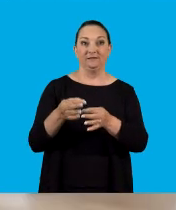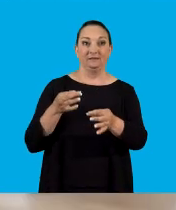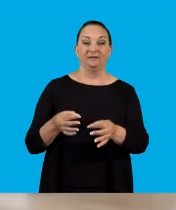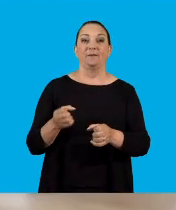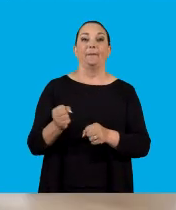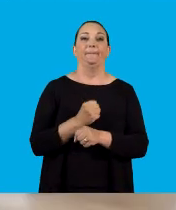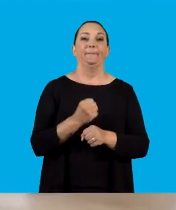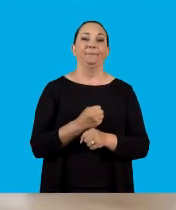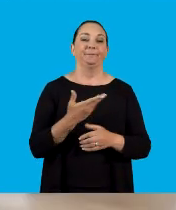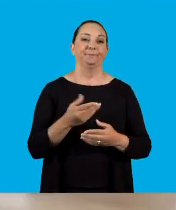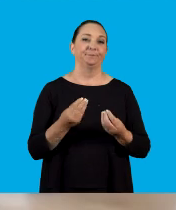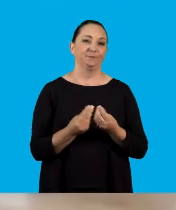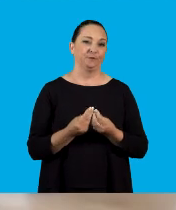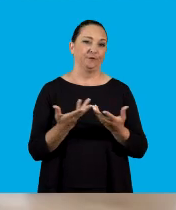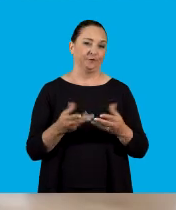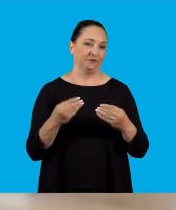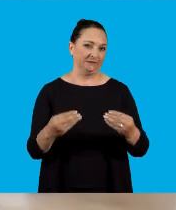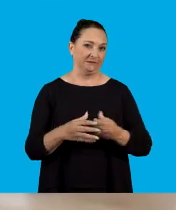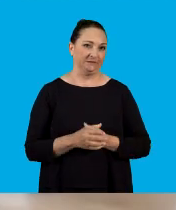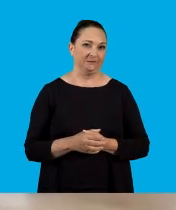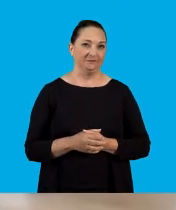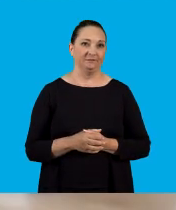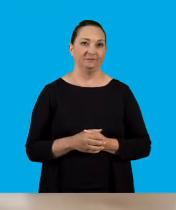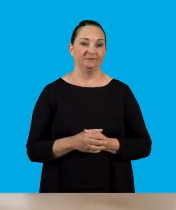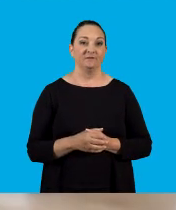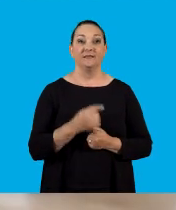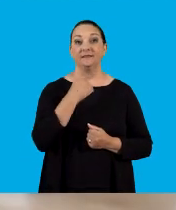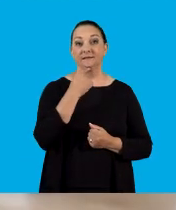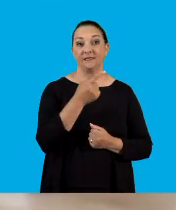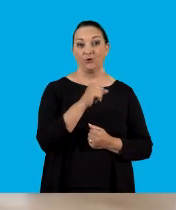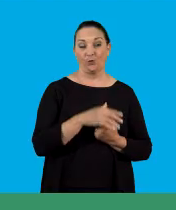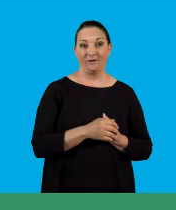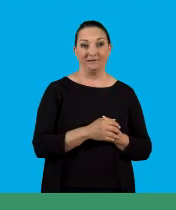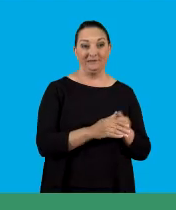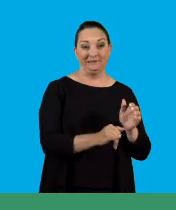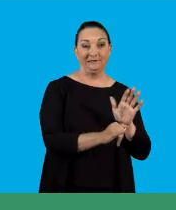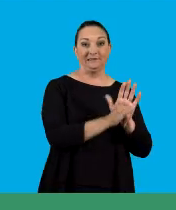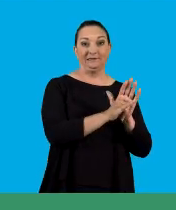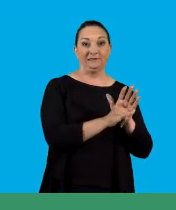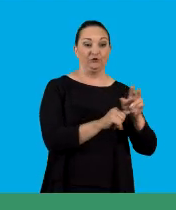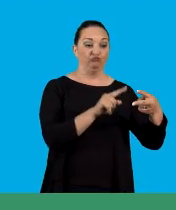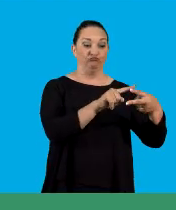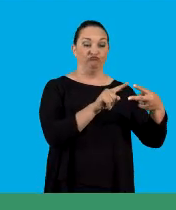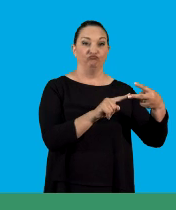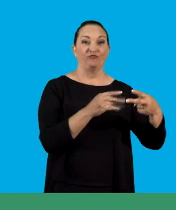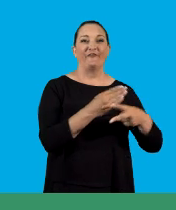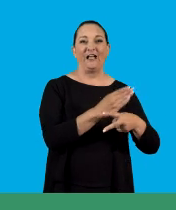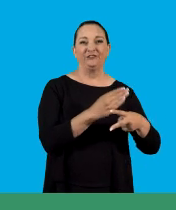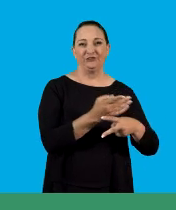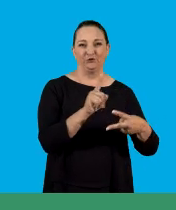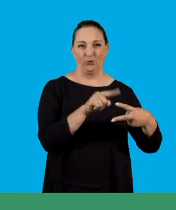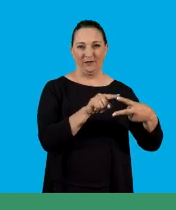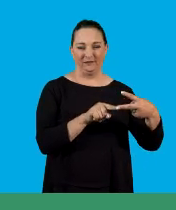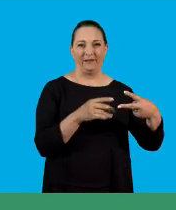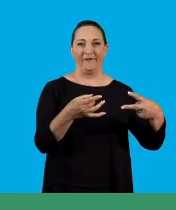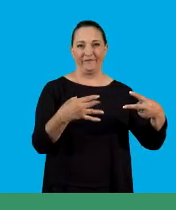the product for the business. So the question is asking you now to say, identify the two business functions